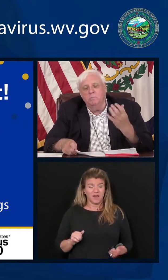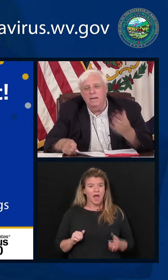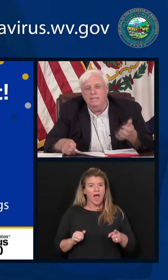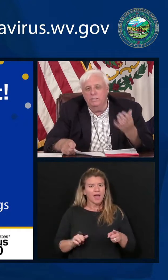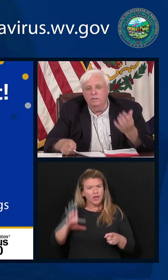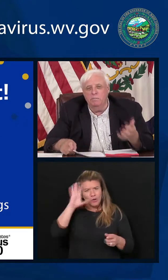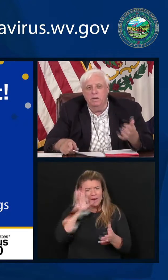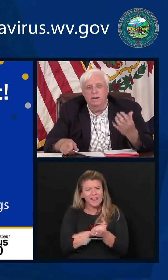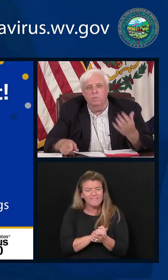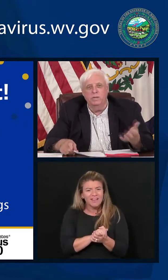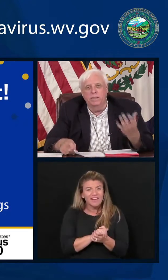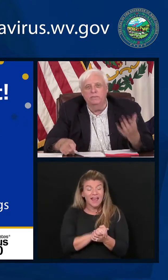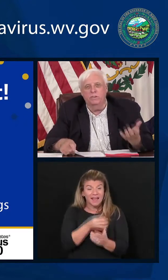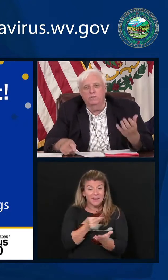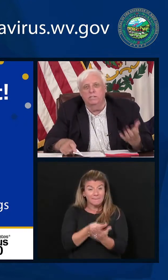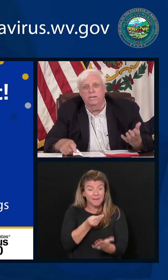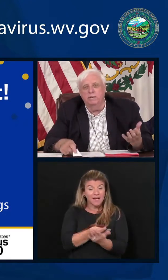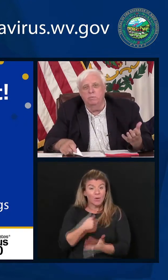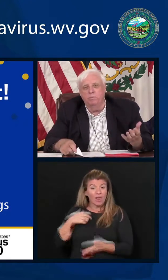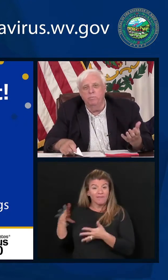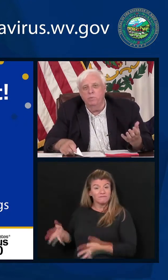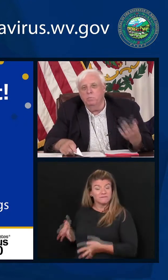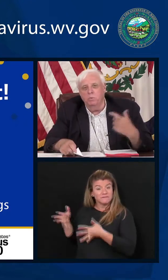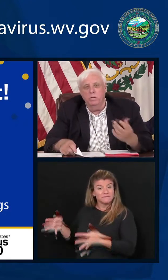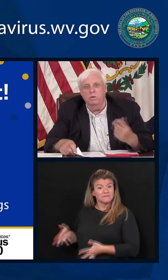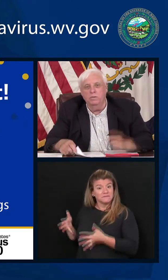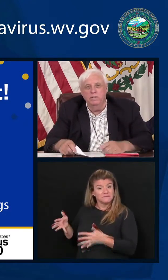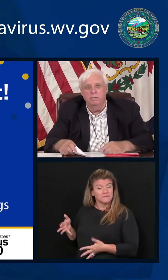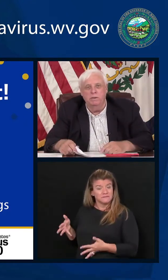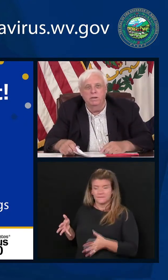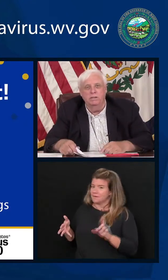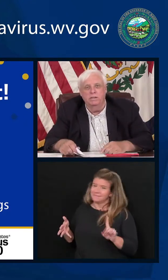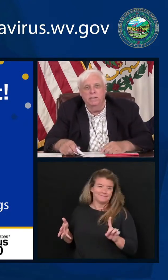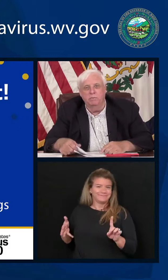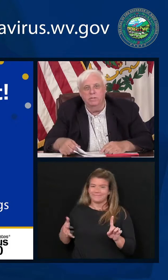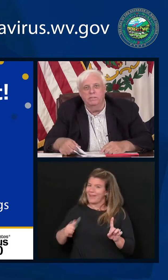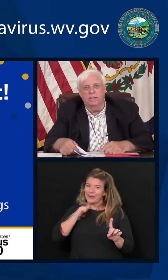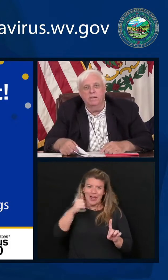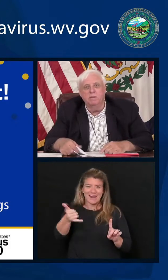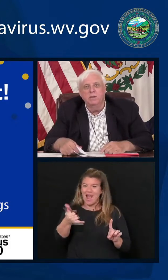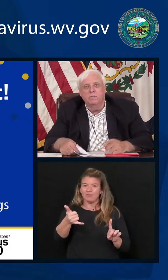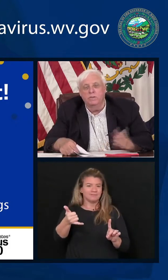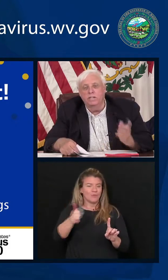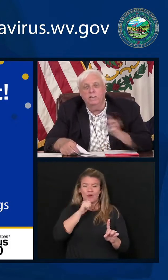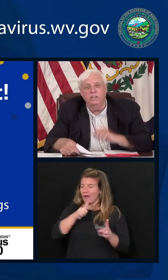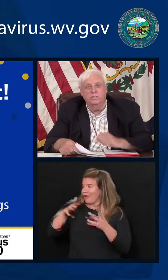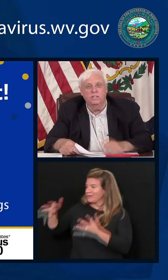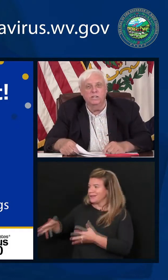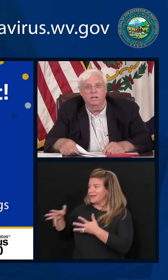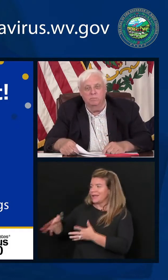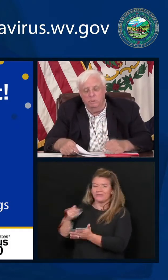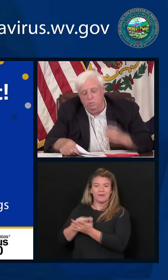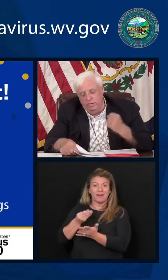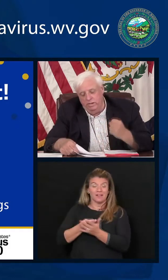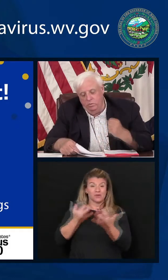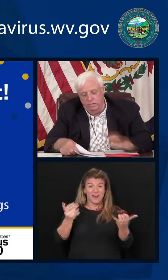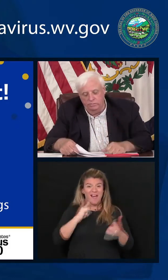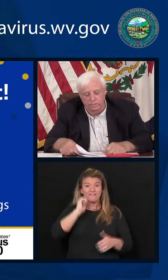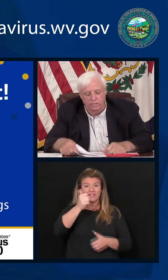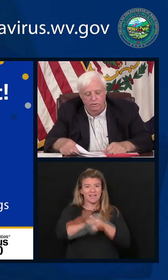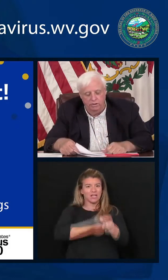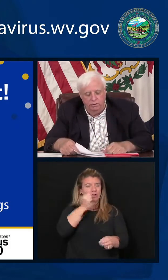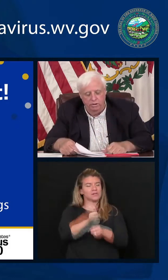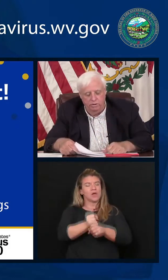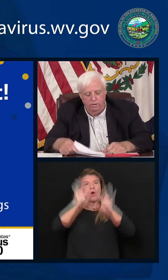you imagine the money we left on the table? But we're not going to leave any money on the table this time for 10 years to come. So way to go, West